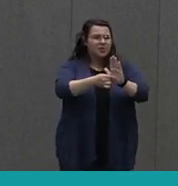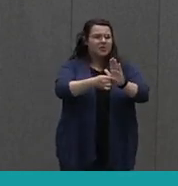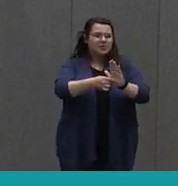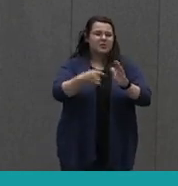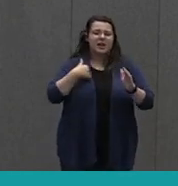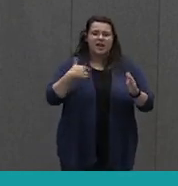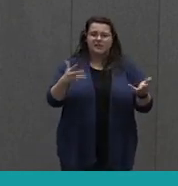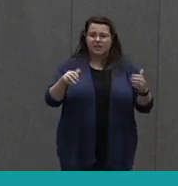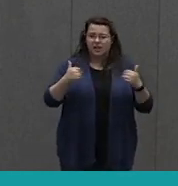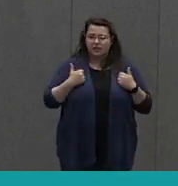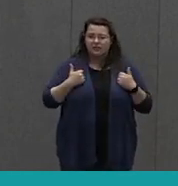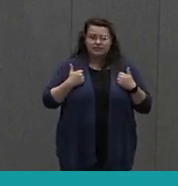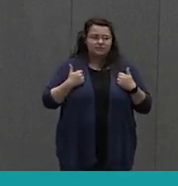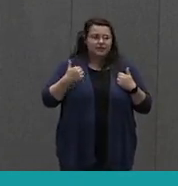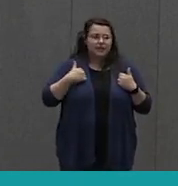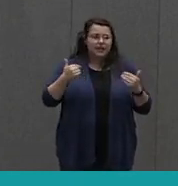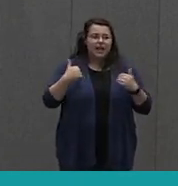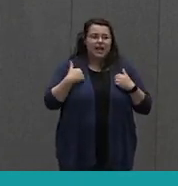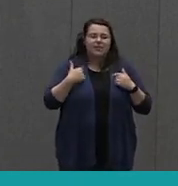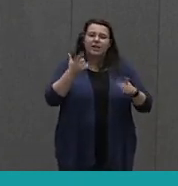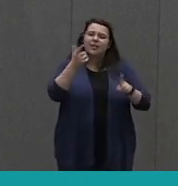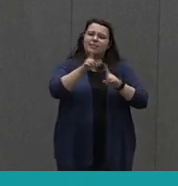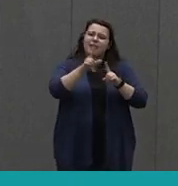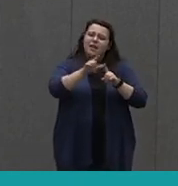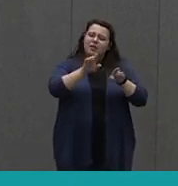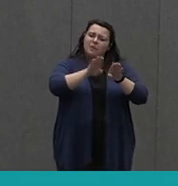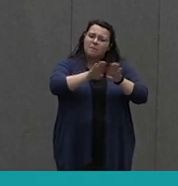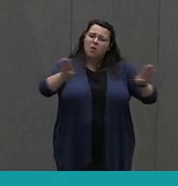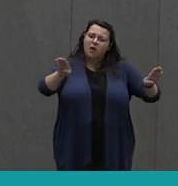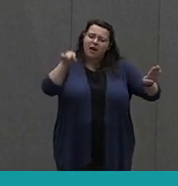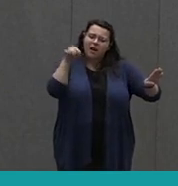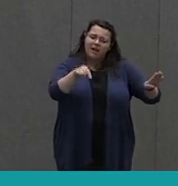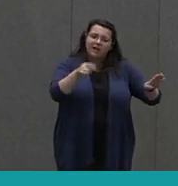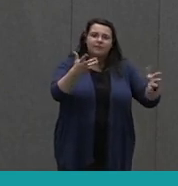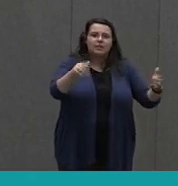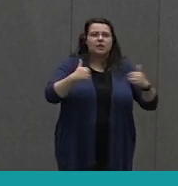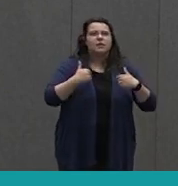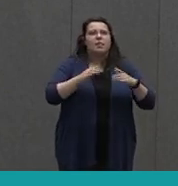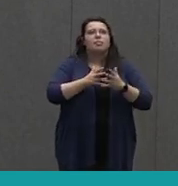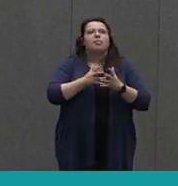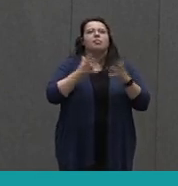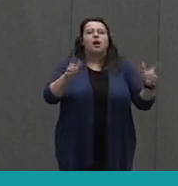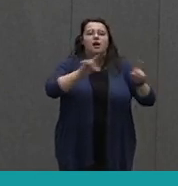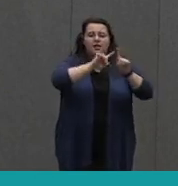large. And I also heard the word big,